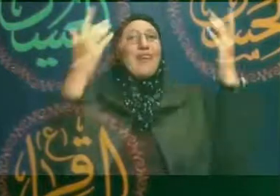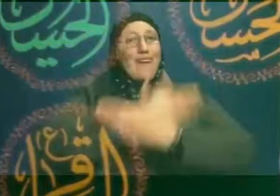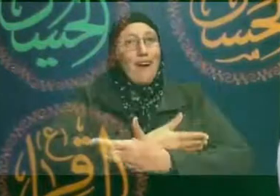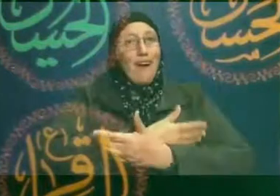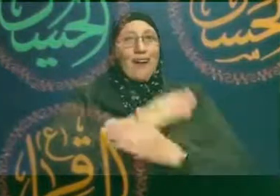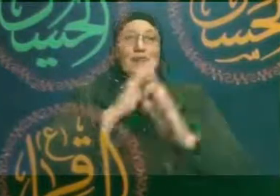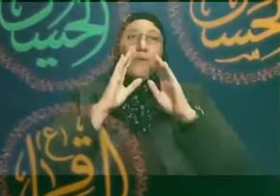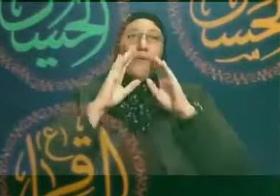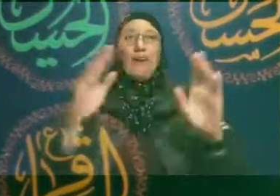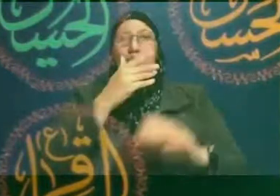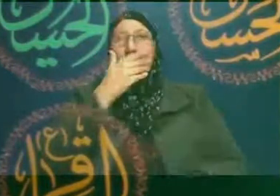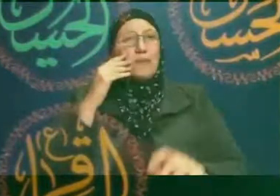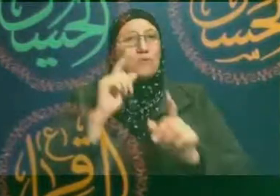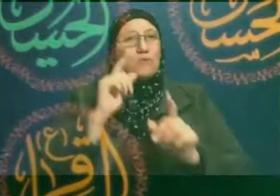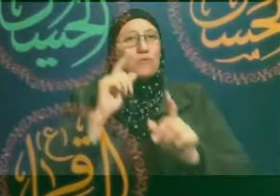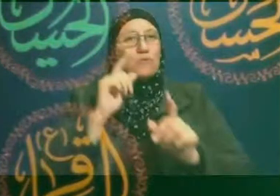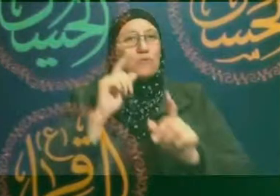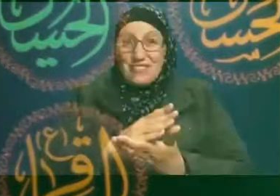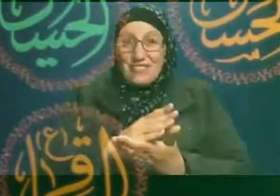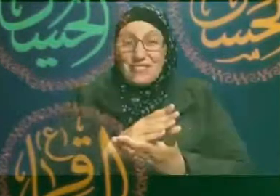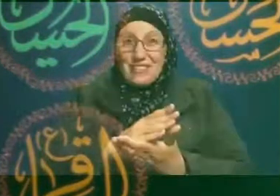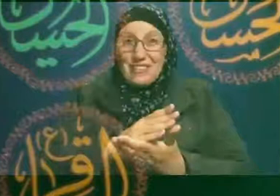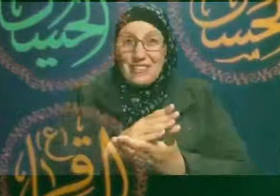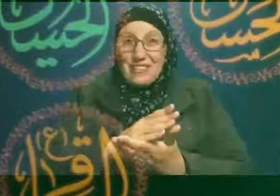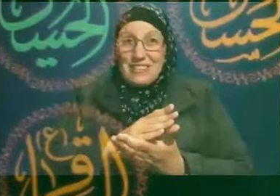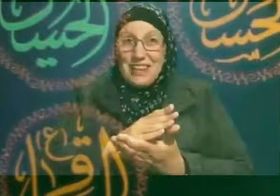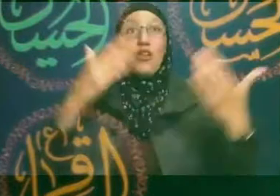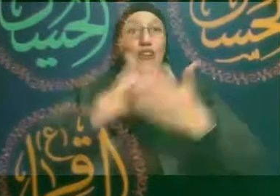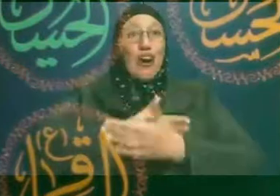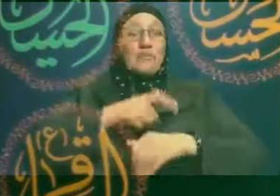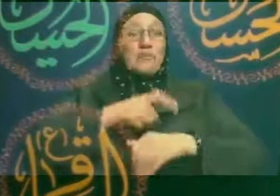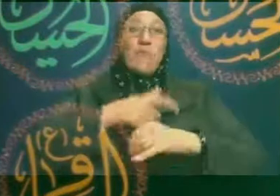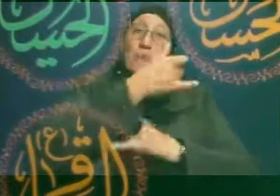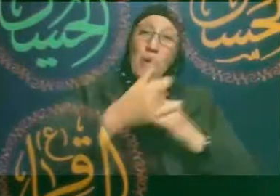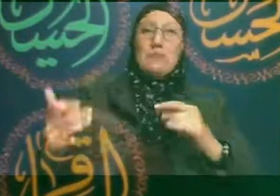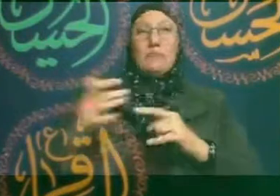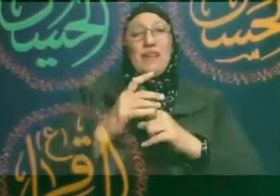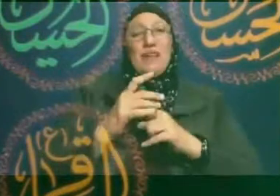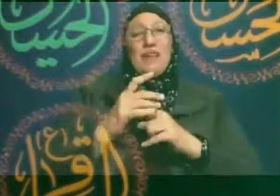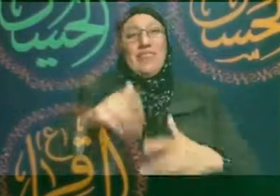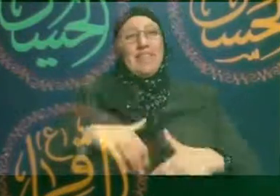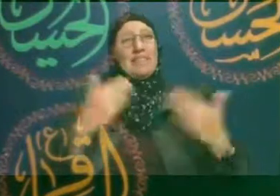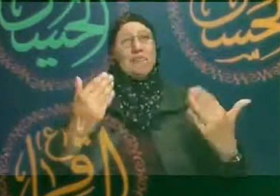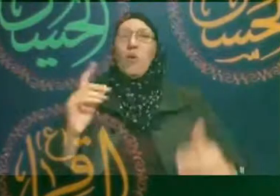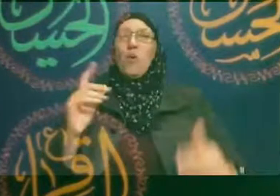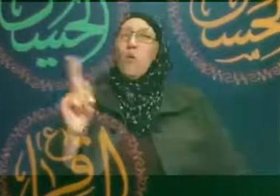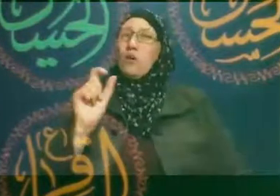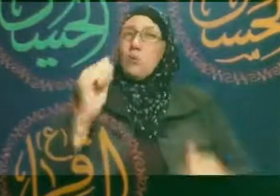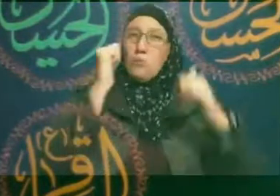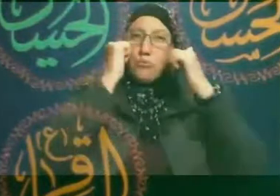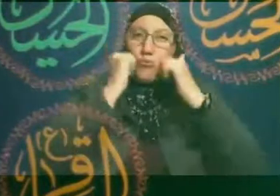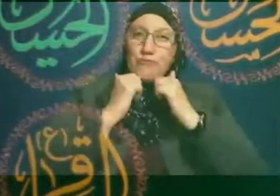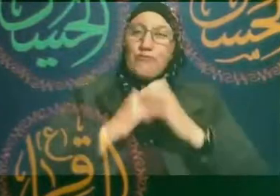are holier than the days of the month of Ramadan. The proof of that is that there is one night in that month